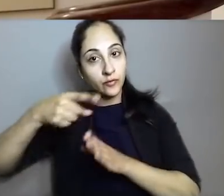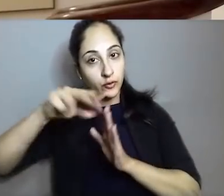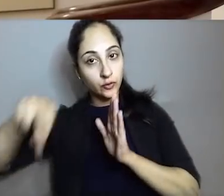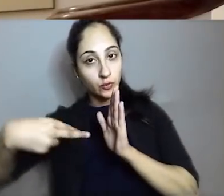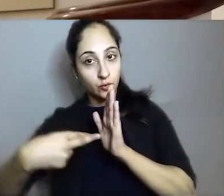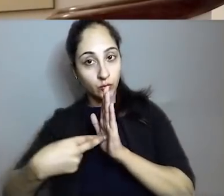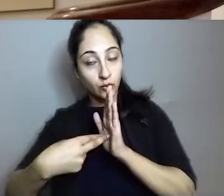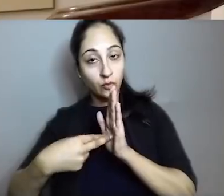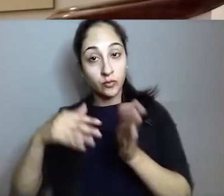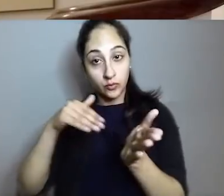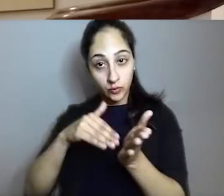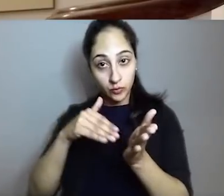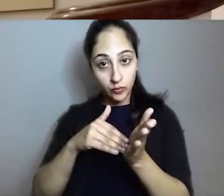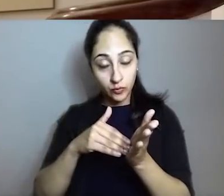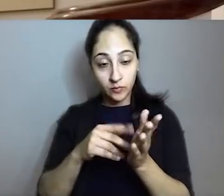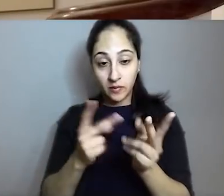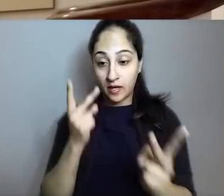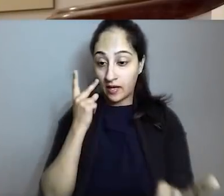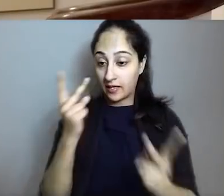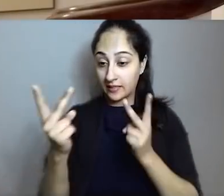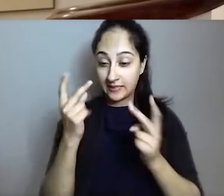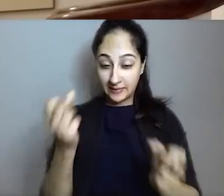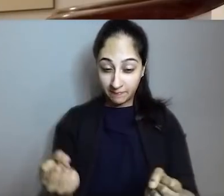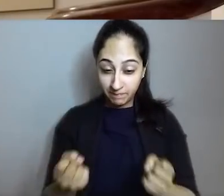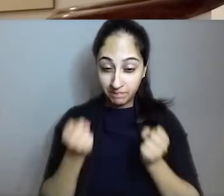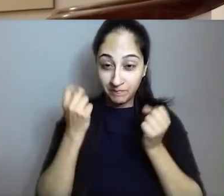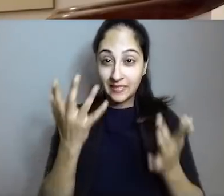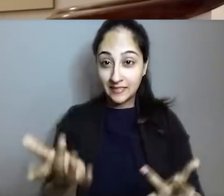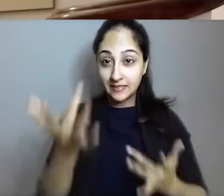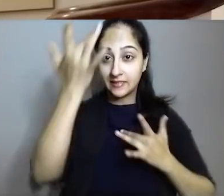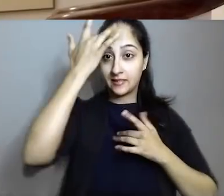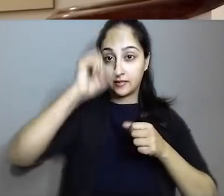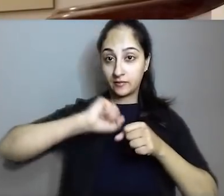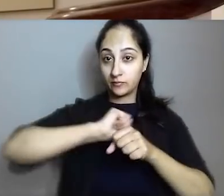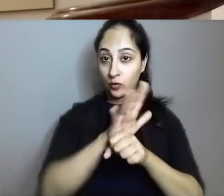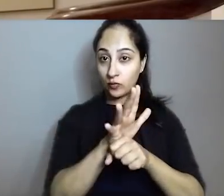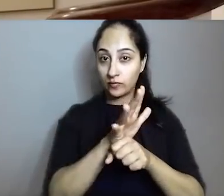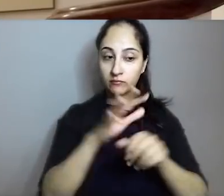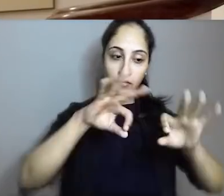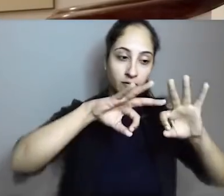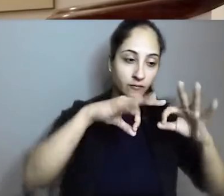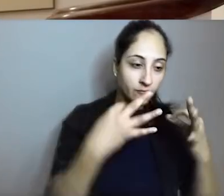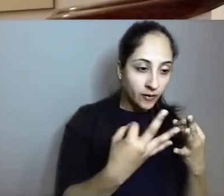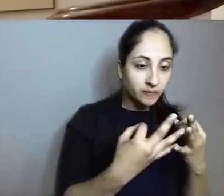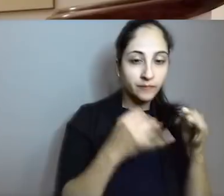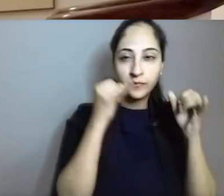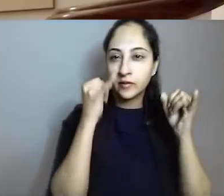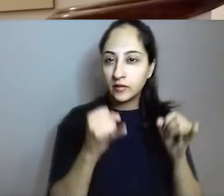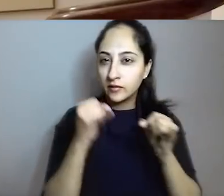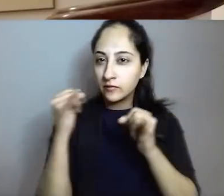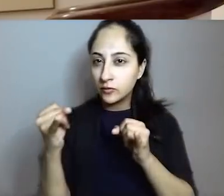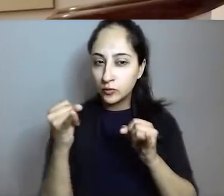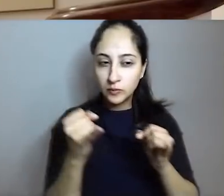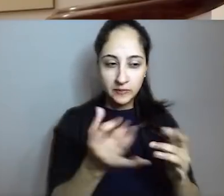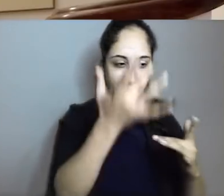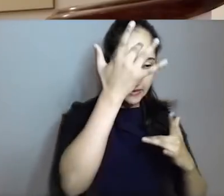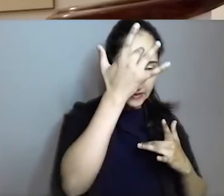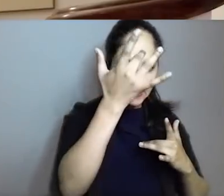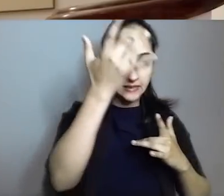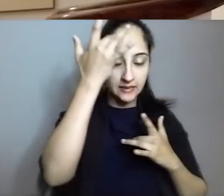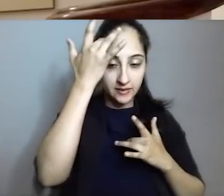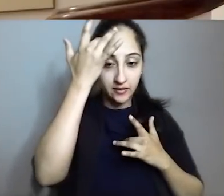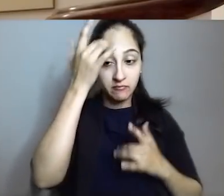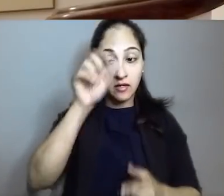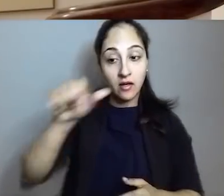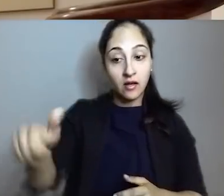I have seen, like many of you, the impact of COVID-19 on the lives of families and individuals who